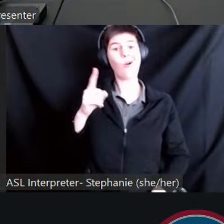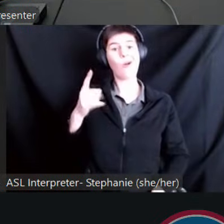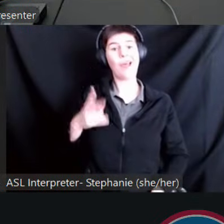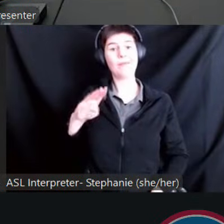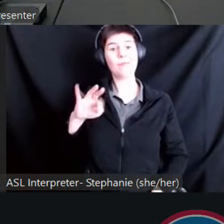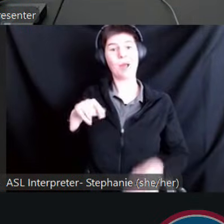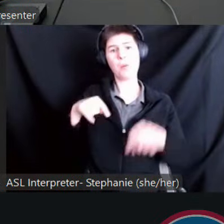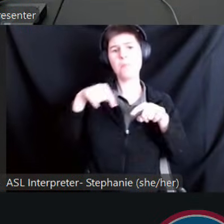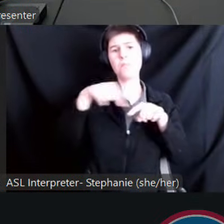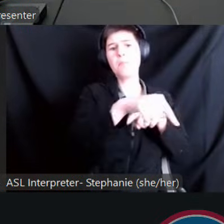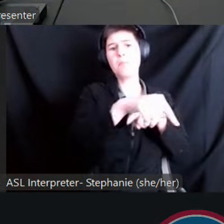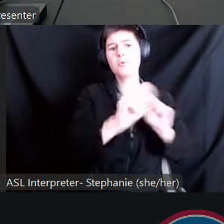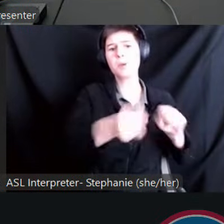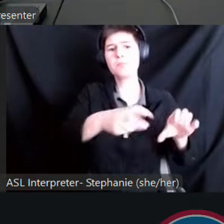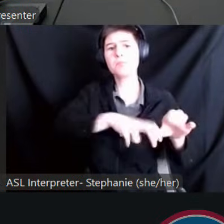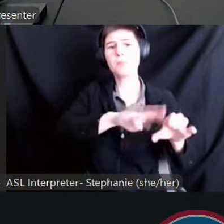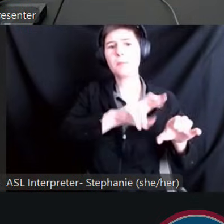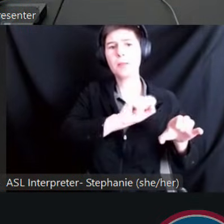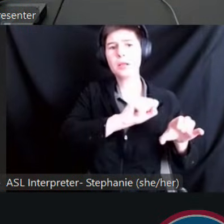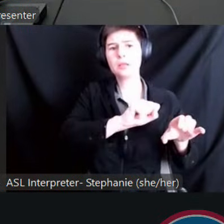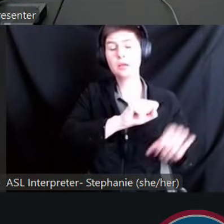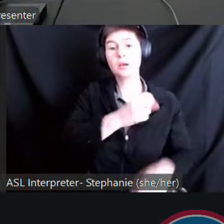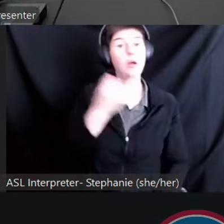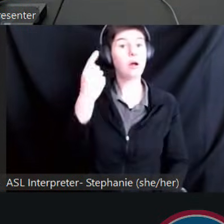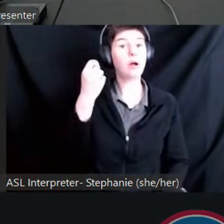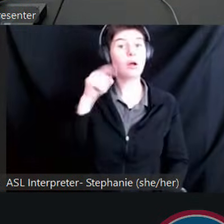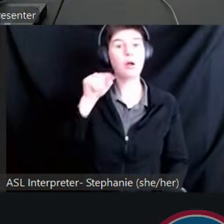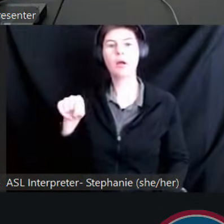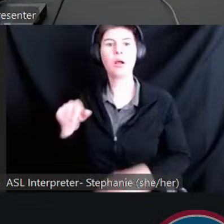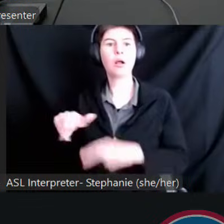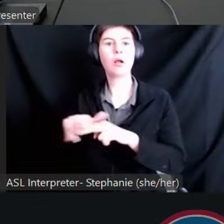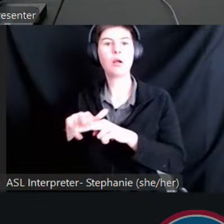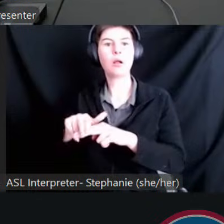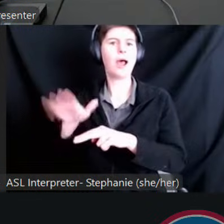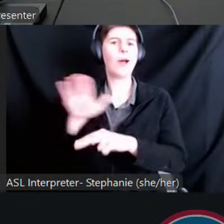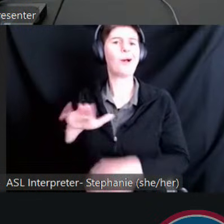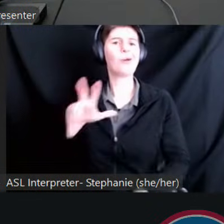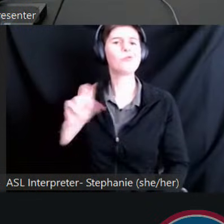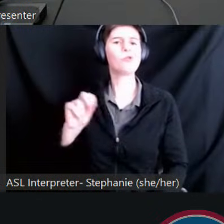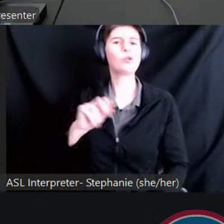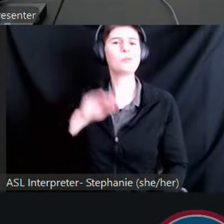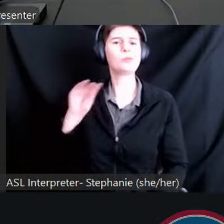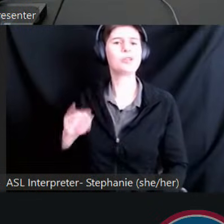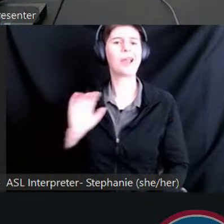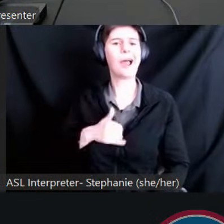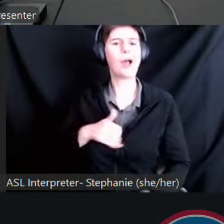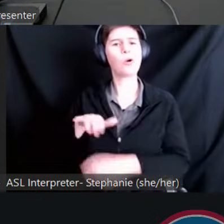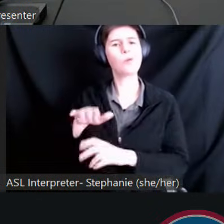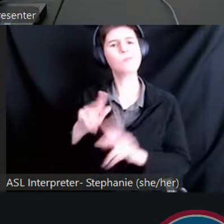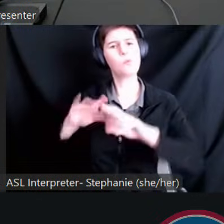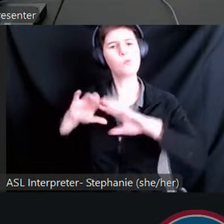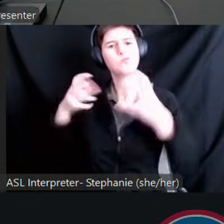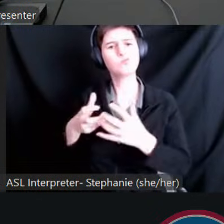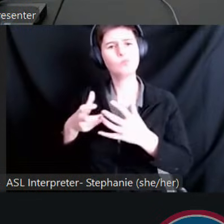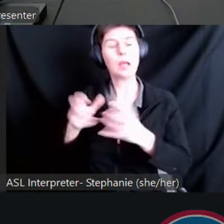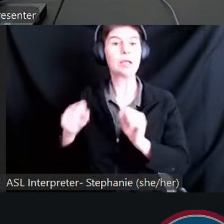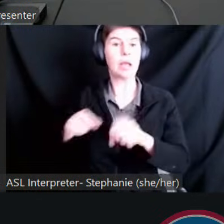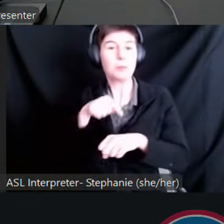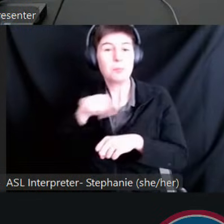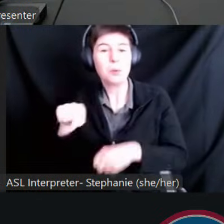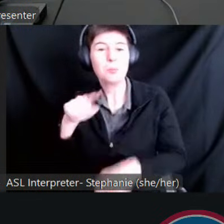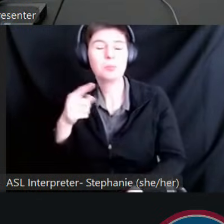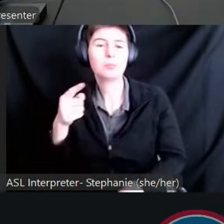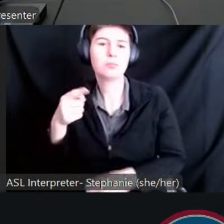30% that close to a rail station. So, it's really what covers the city, and you can see